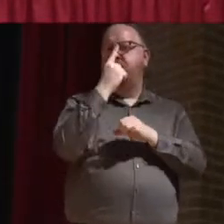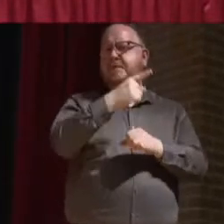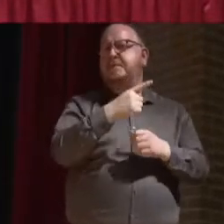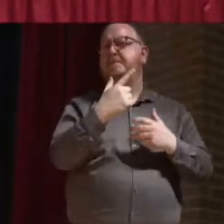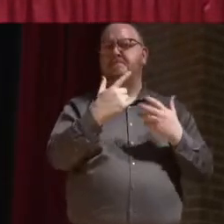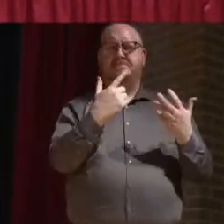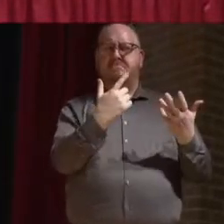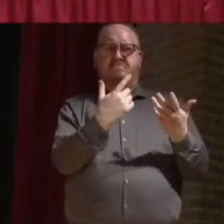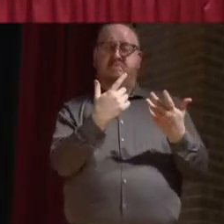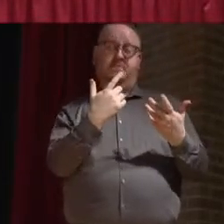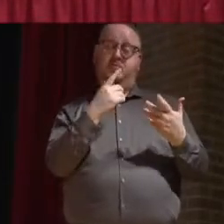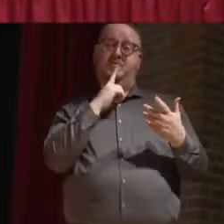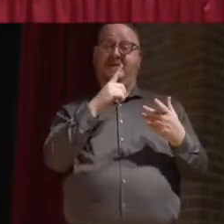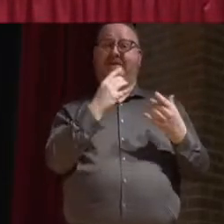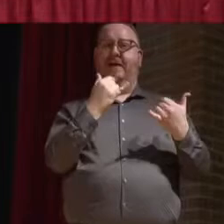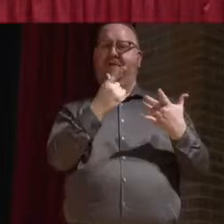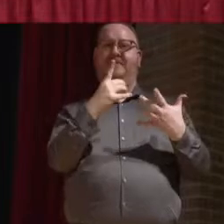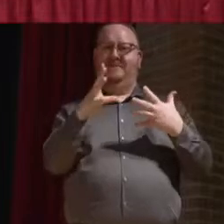So.